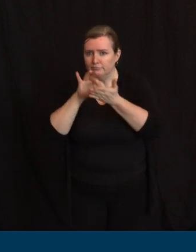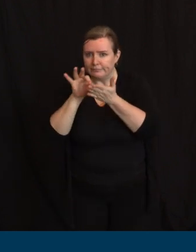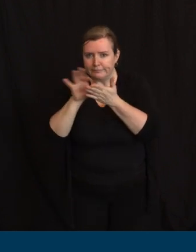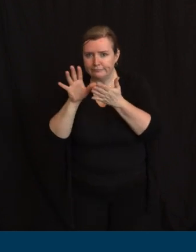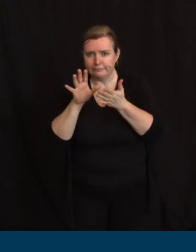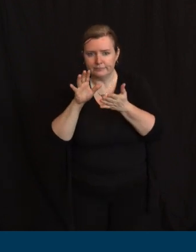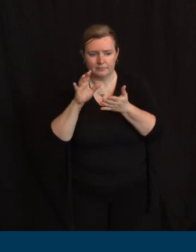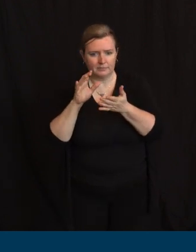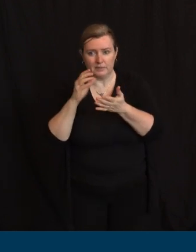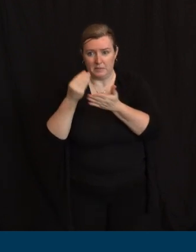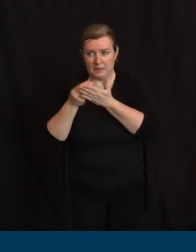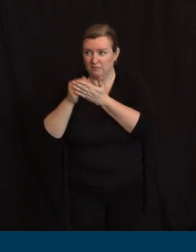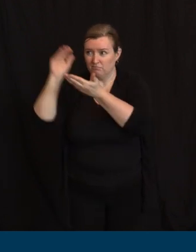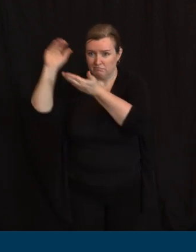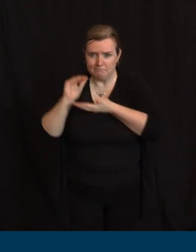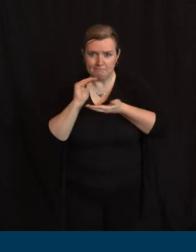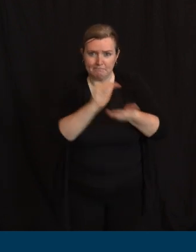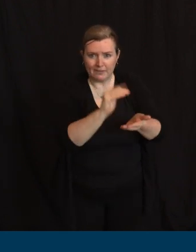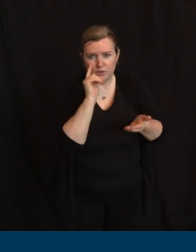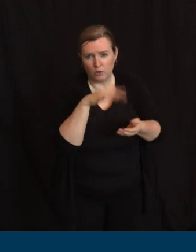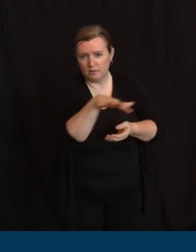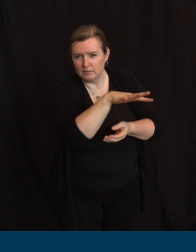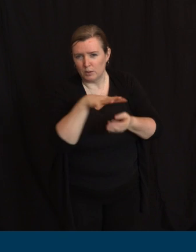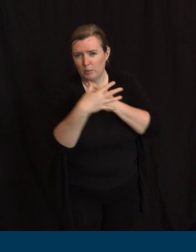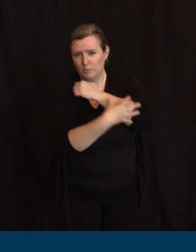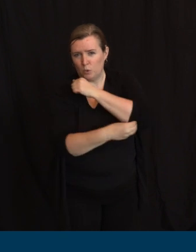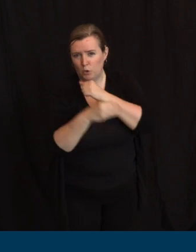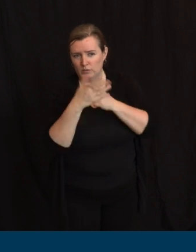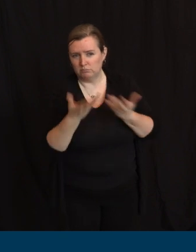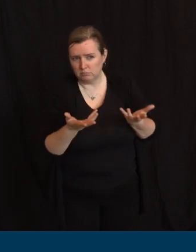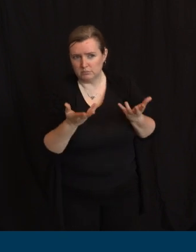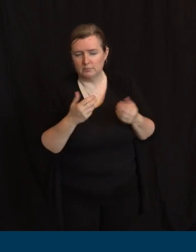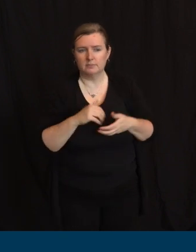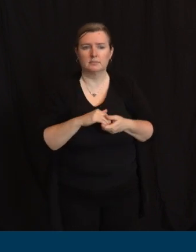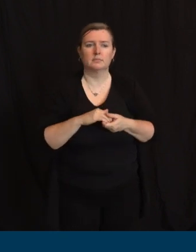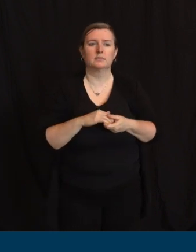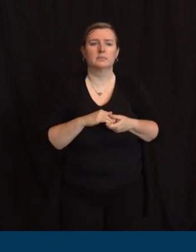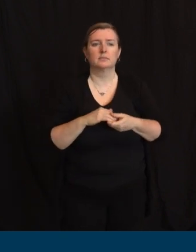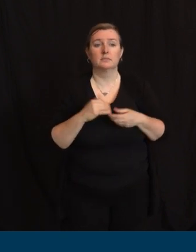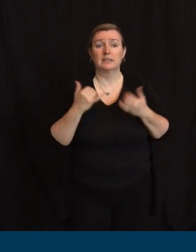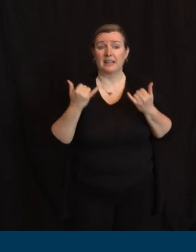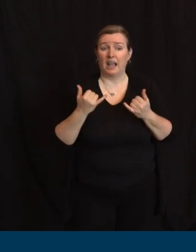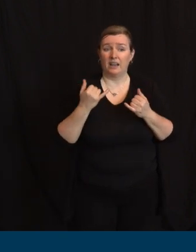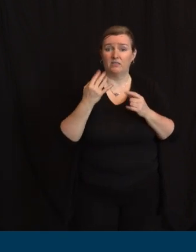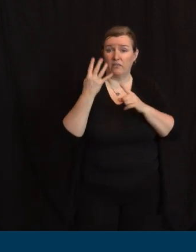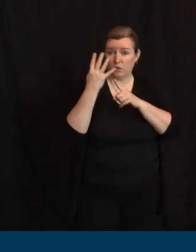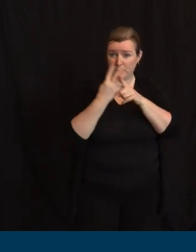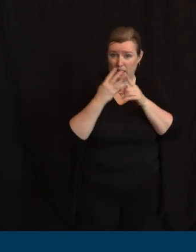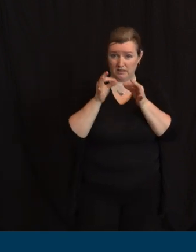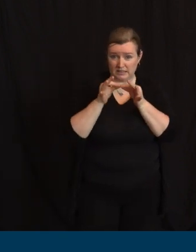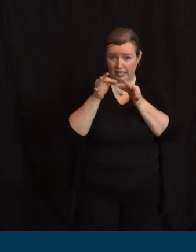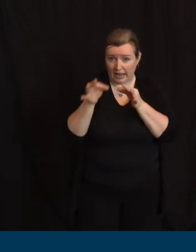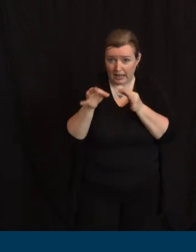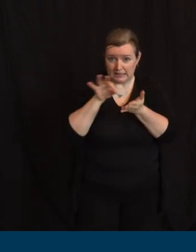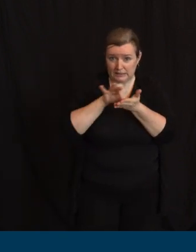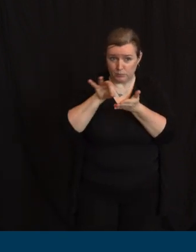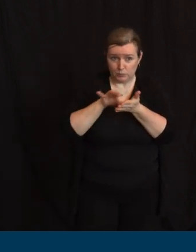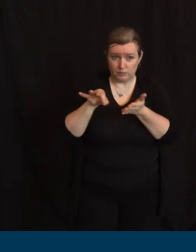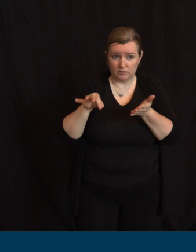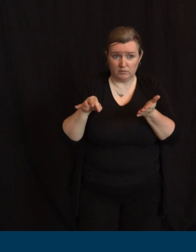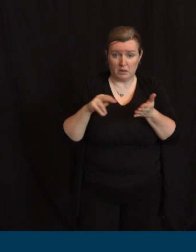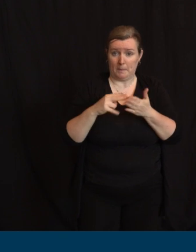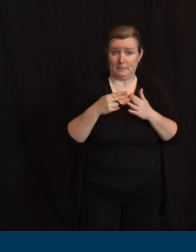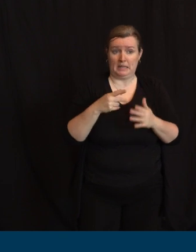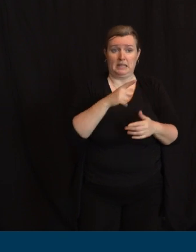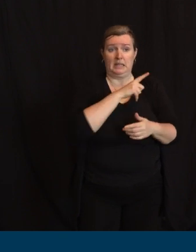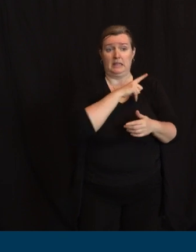the expected 4-month delay of census data that will impact legislative redistricting, the Trump administration has asked to extend